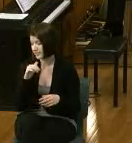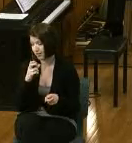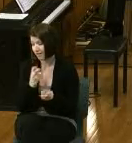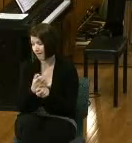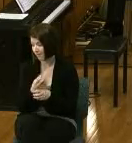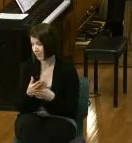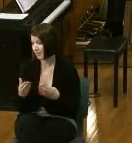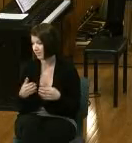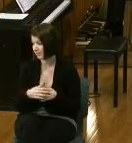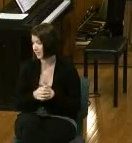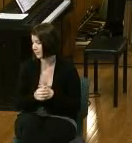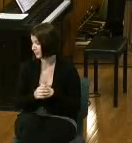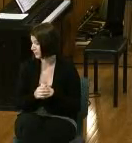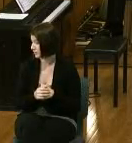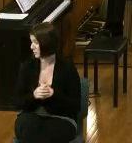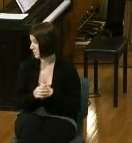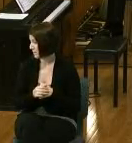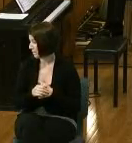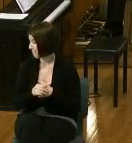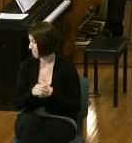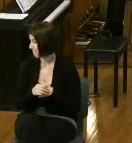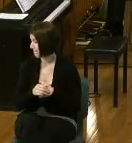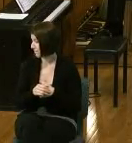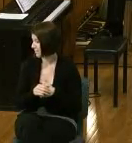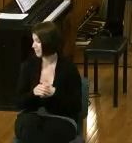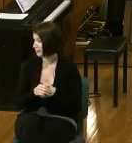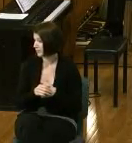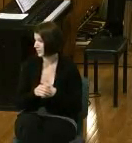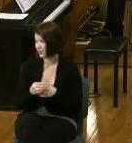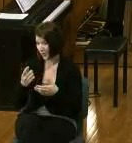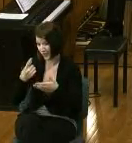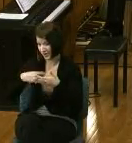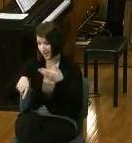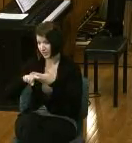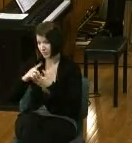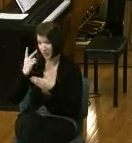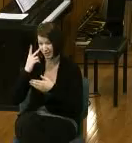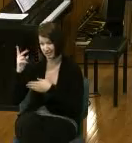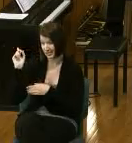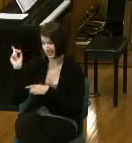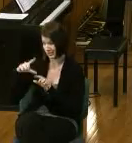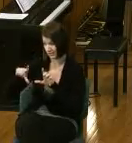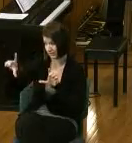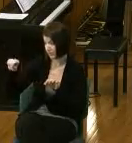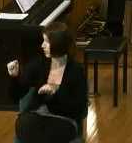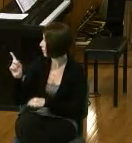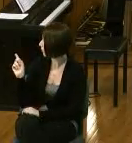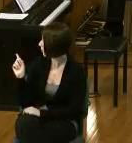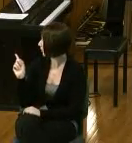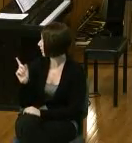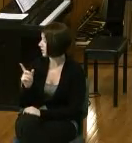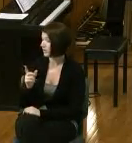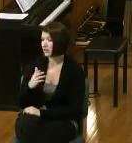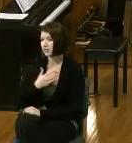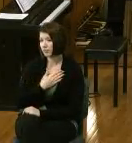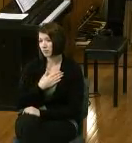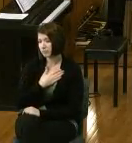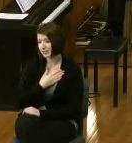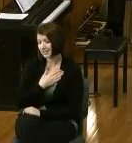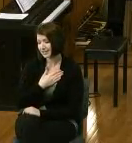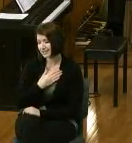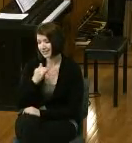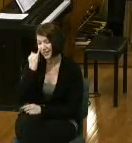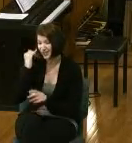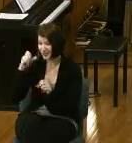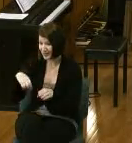a great thing. So I encourage you next week when you get these envelopes to give what you can, and